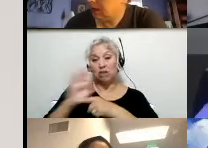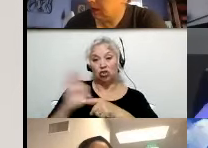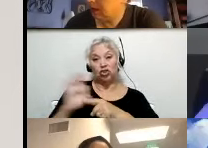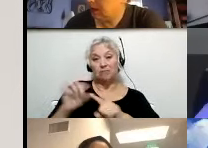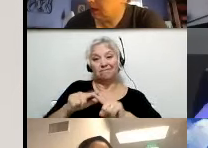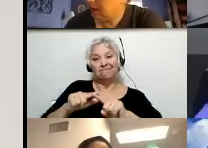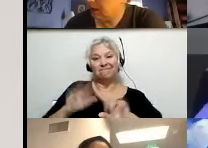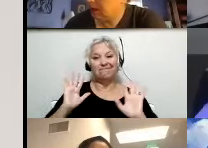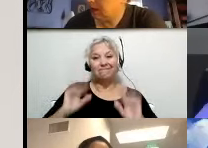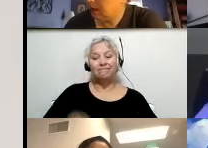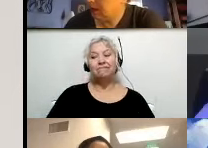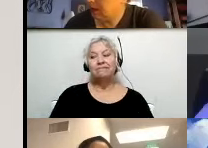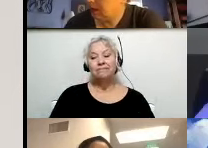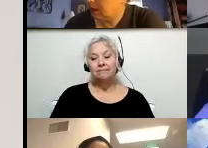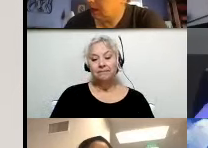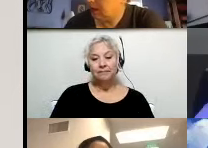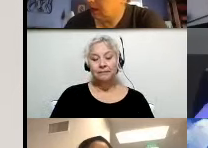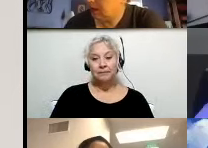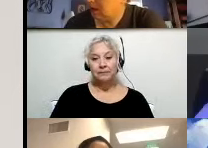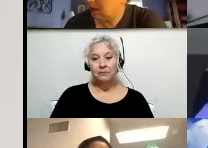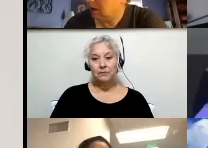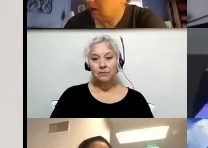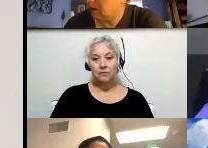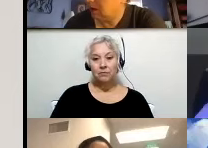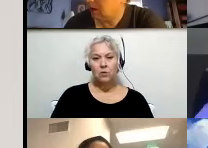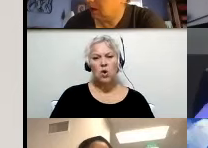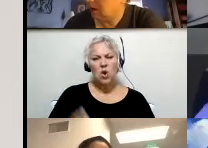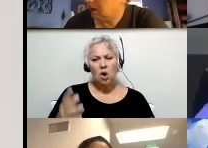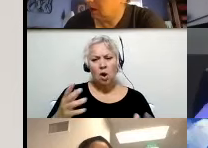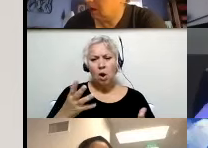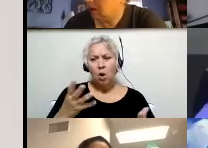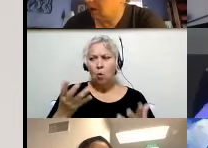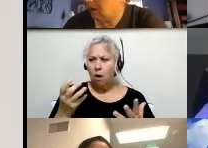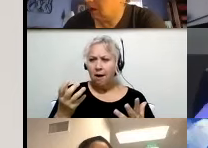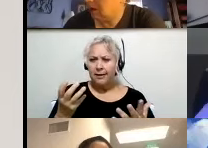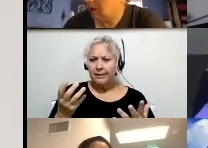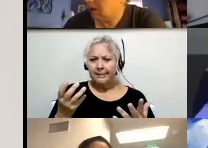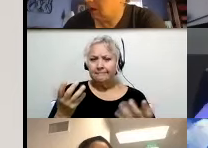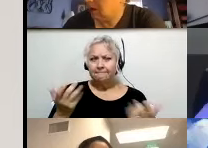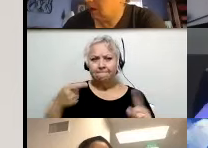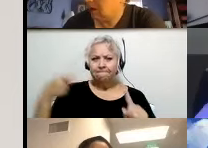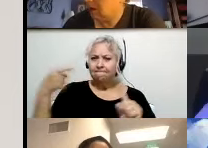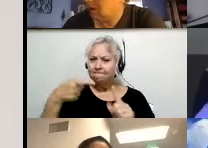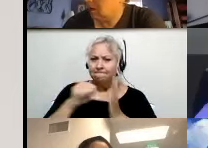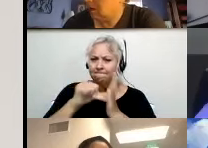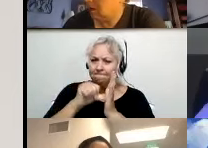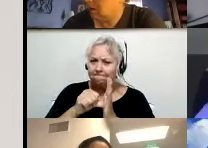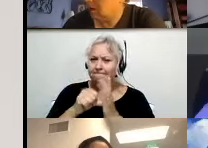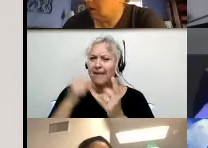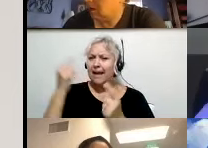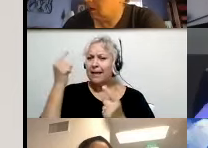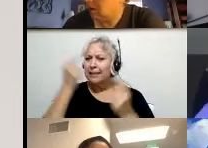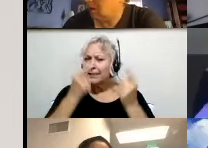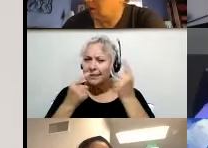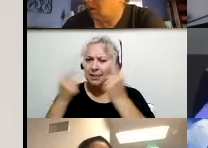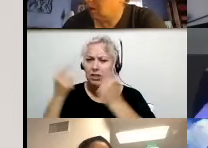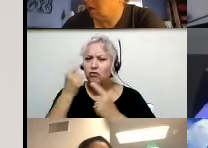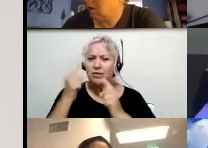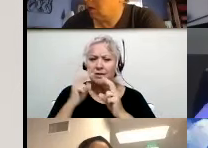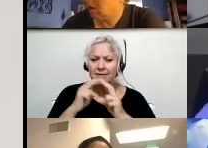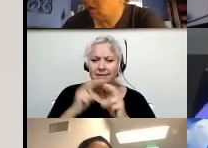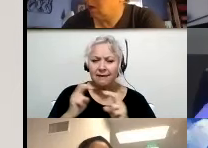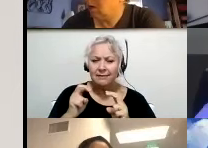We want to make sure that we are considering and assessing our